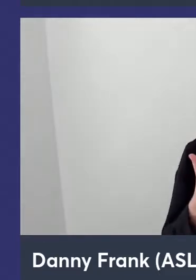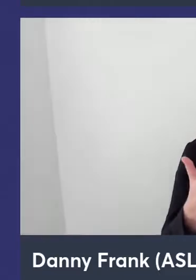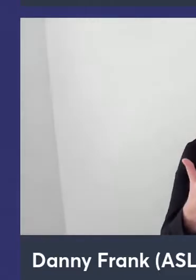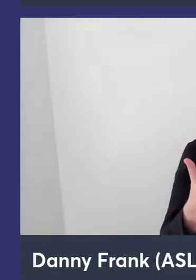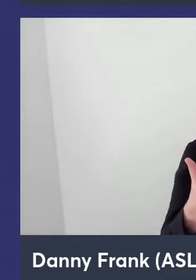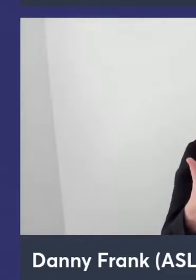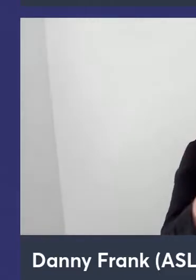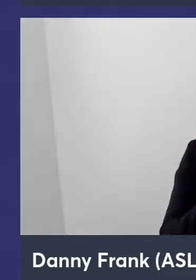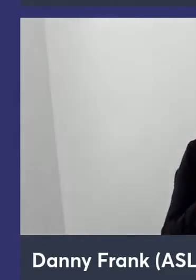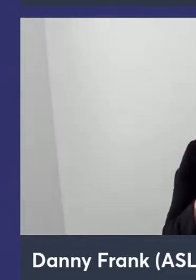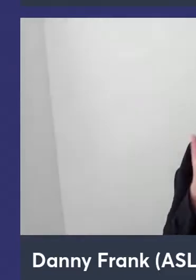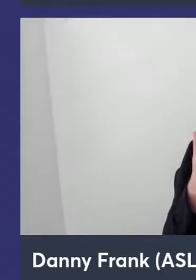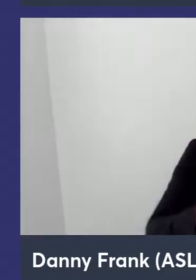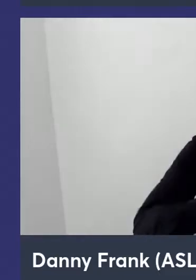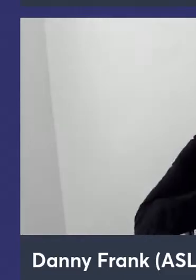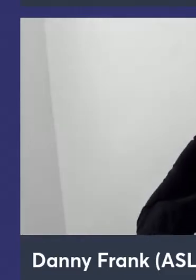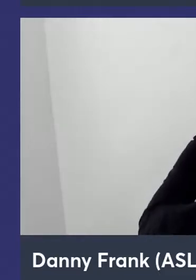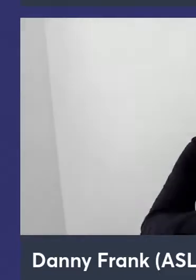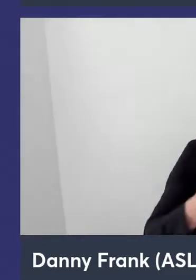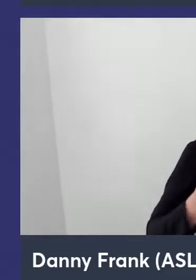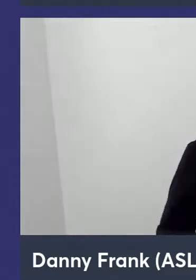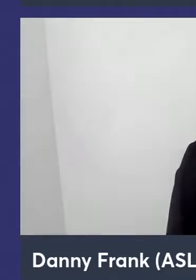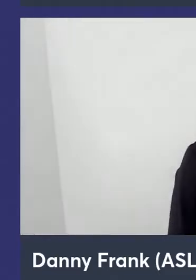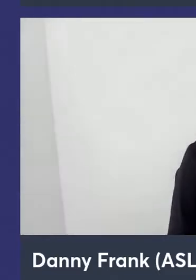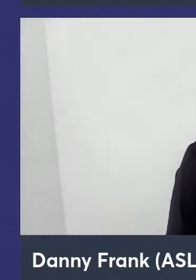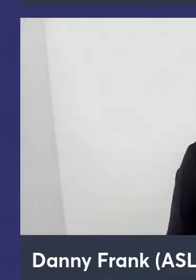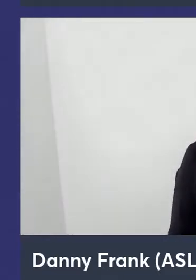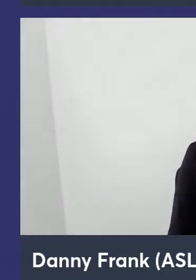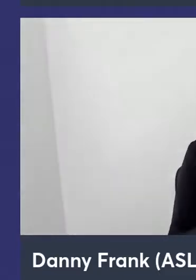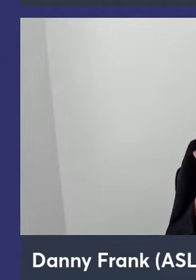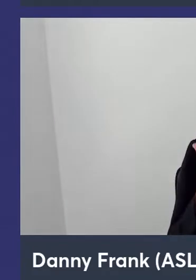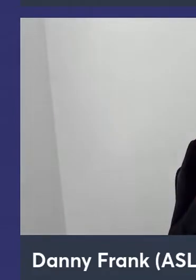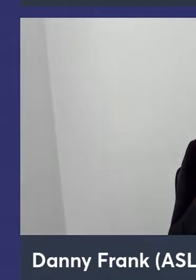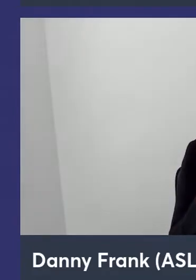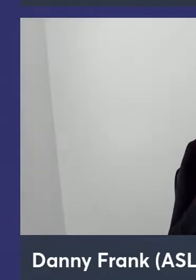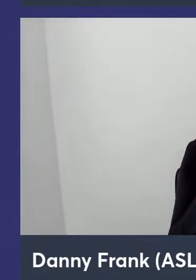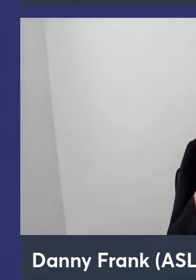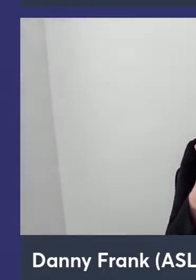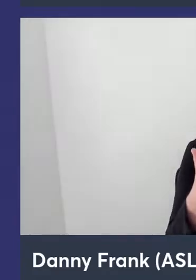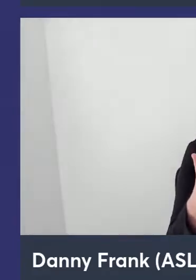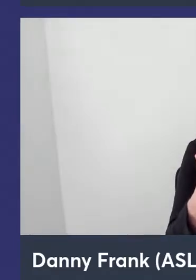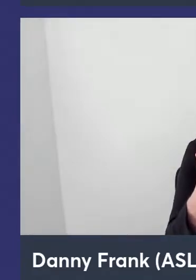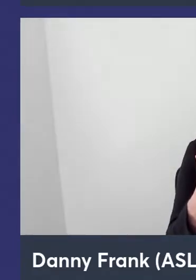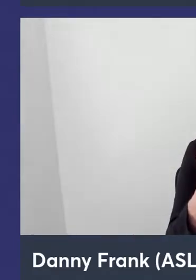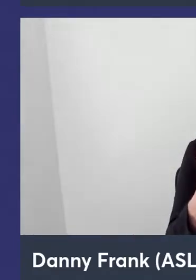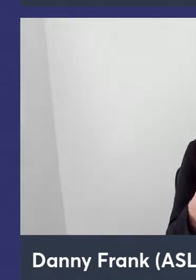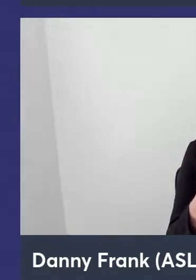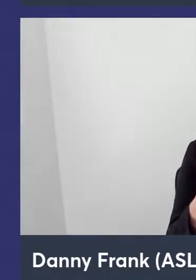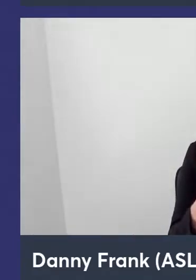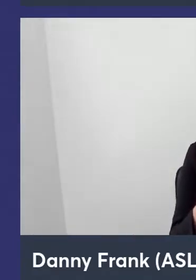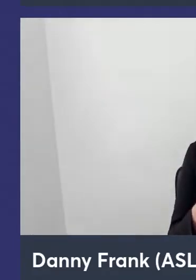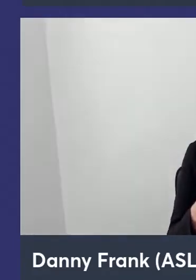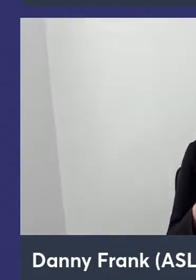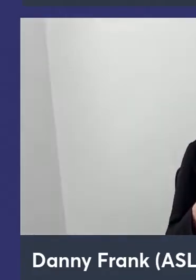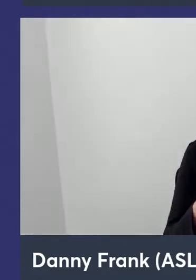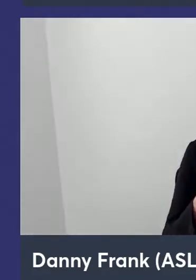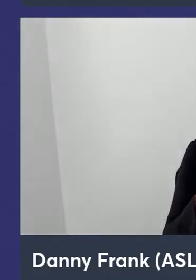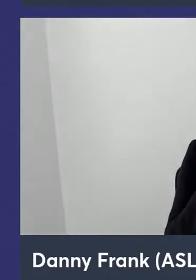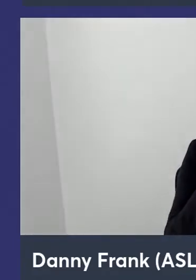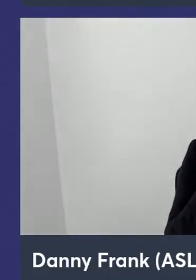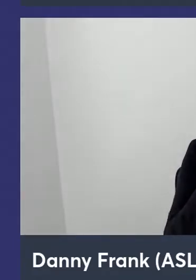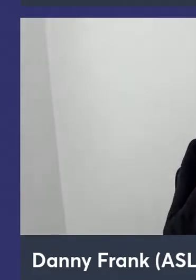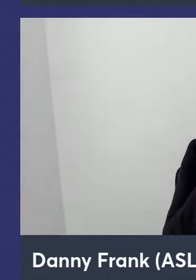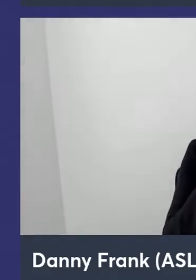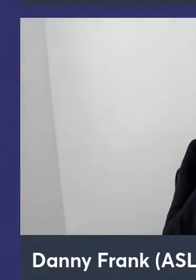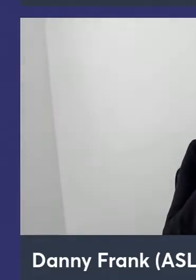the Ensemble mode, we have 8 of them. We cover XGBoost, random forest, extra trees, light